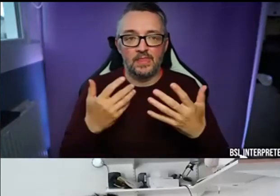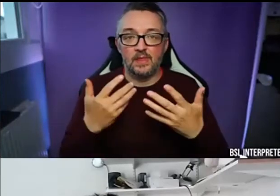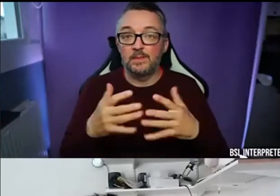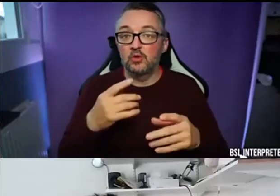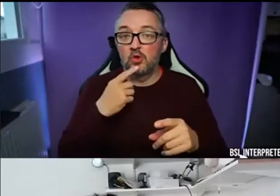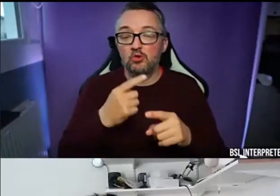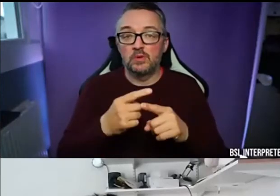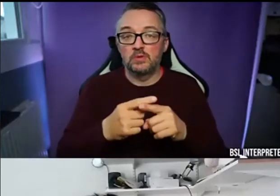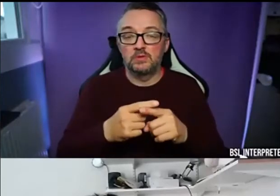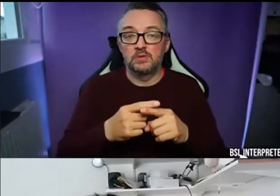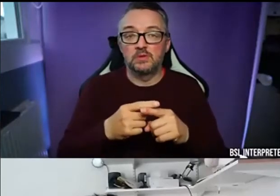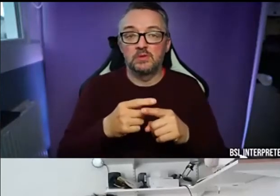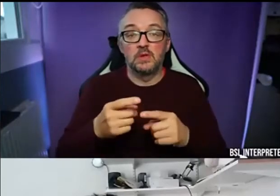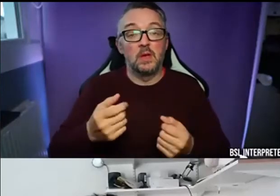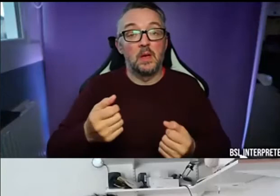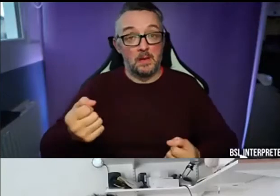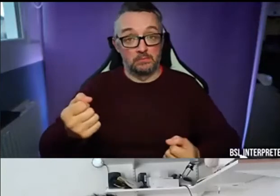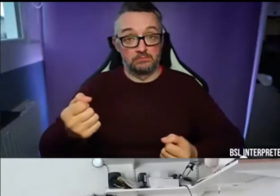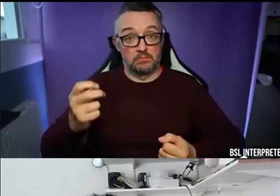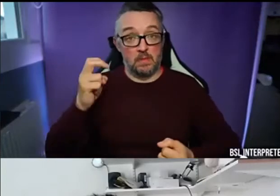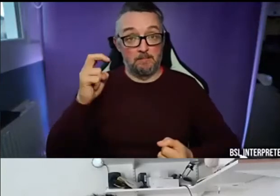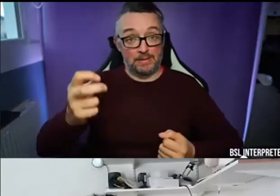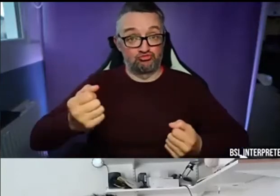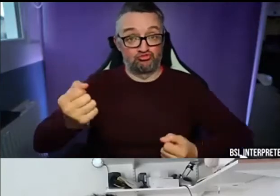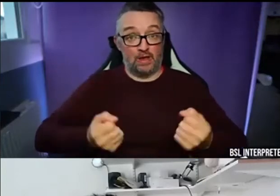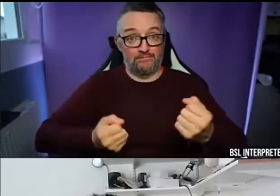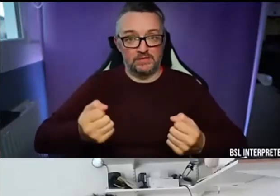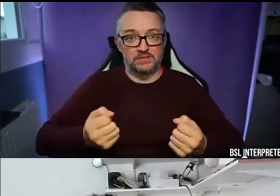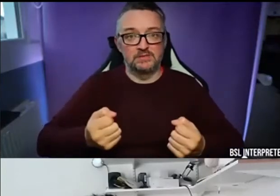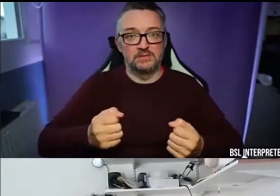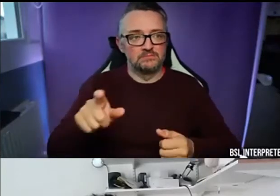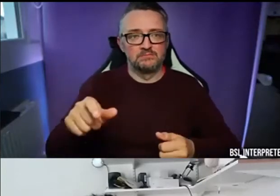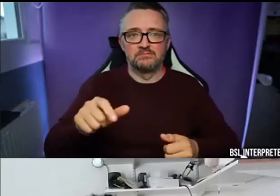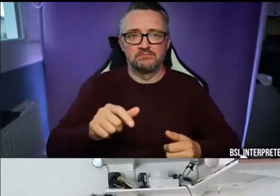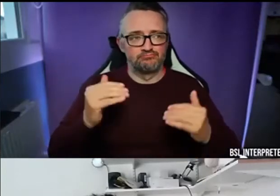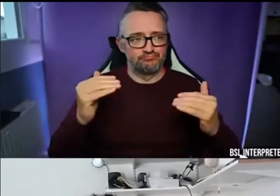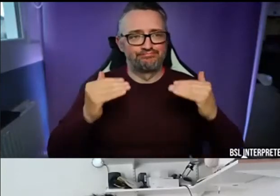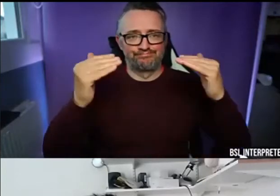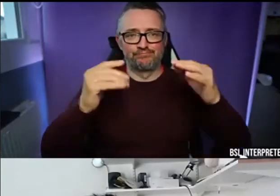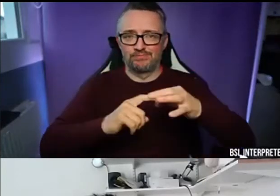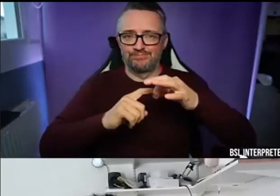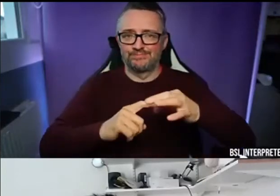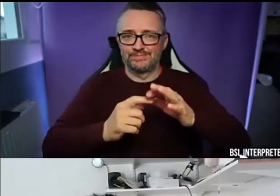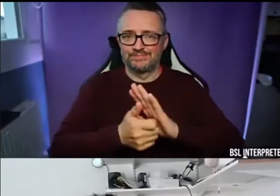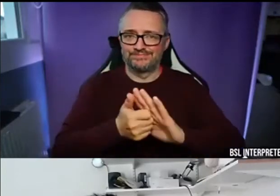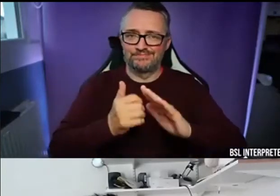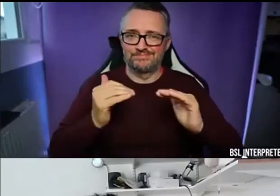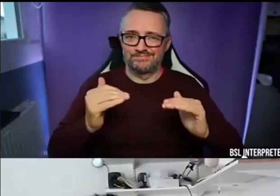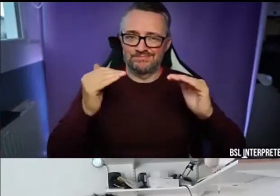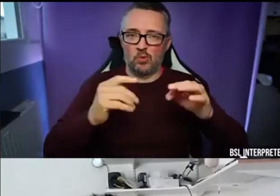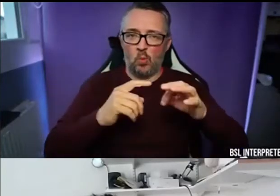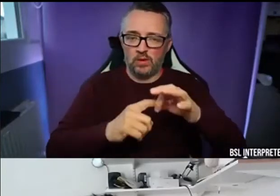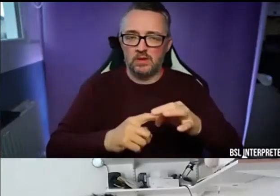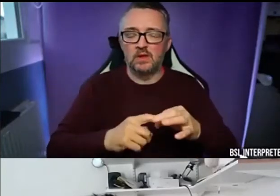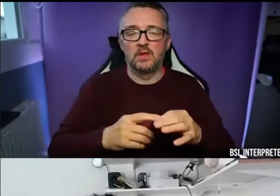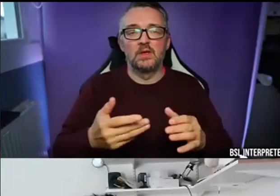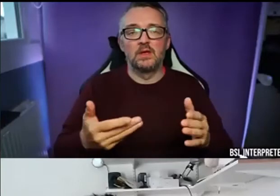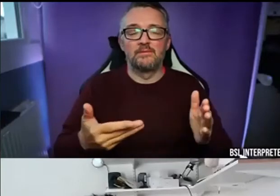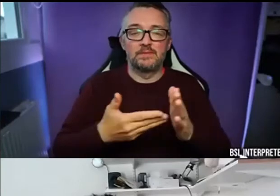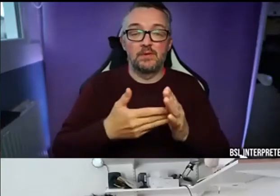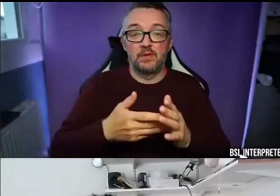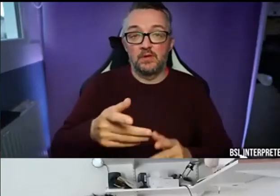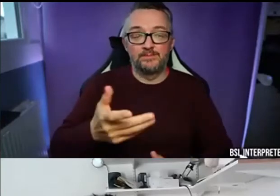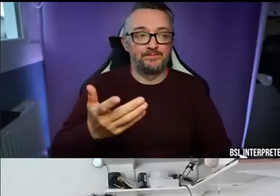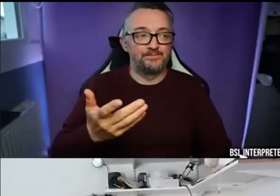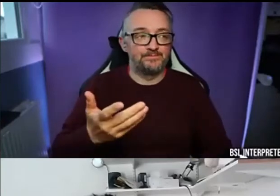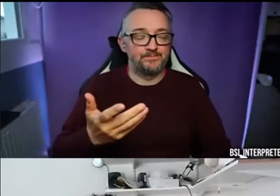providers being the best that they can be. And we talked about practical things like knowing how